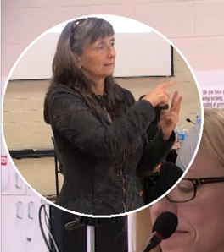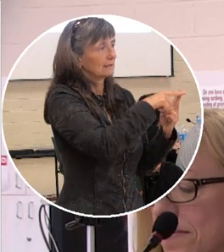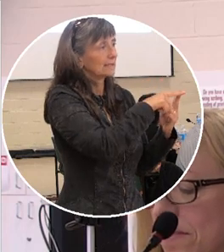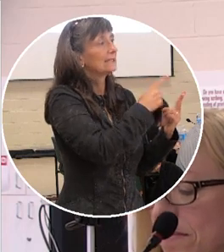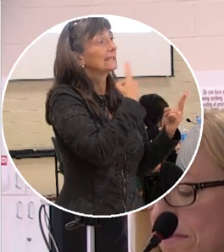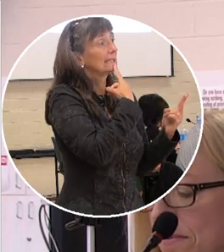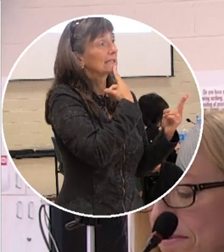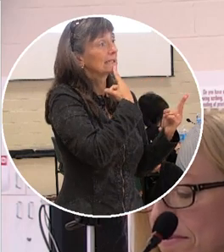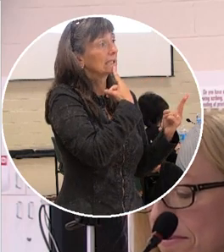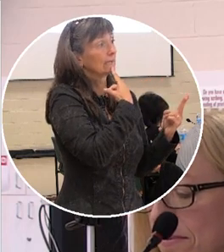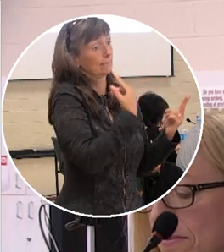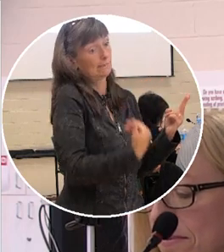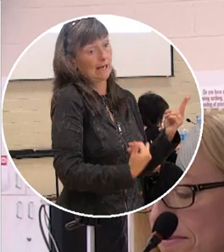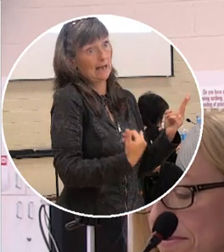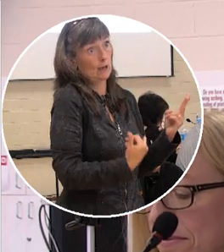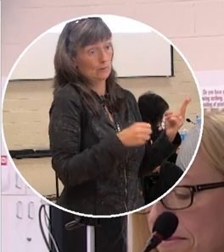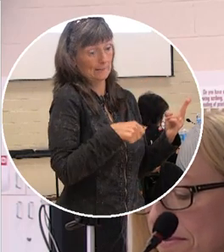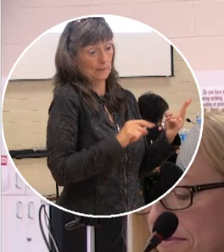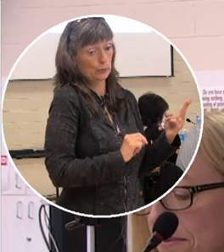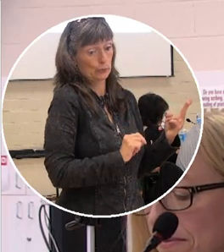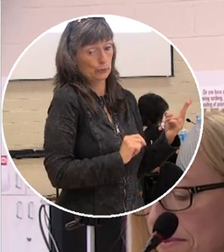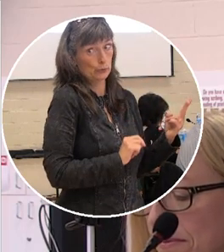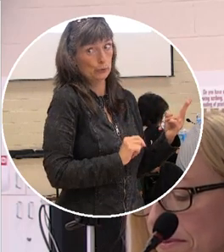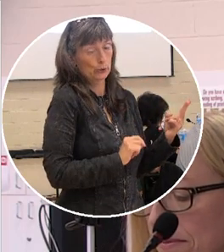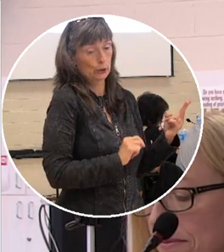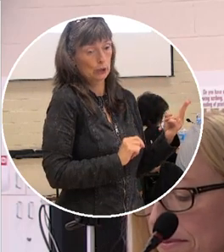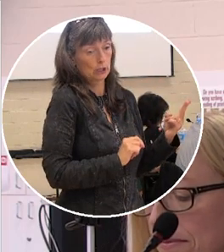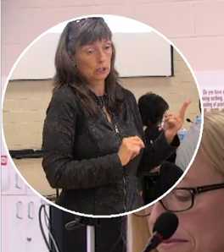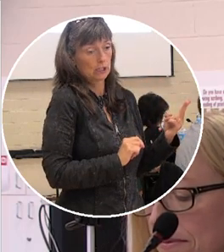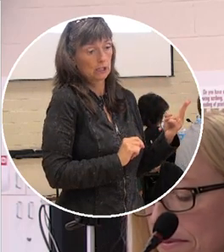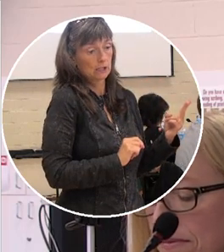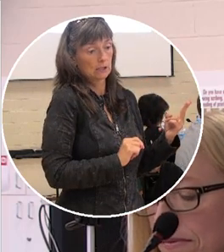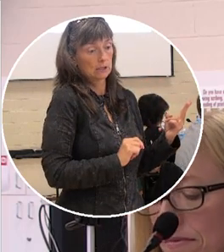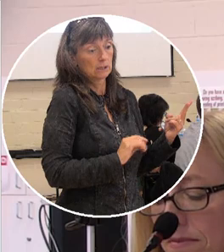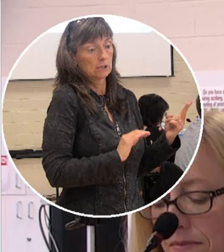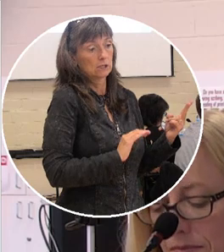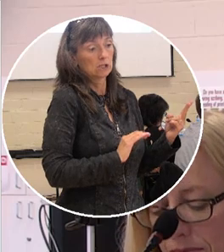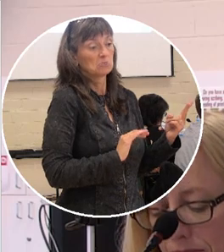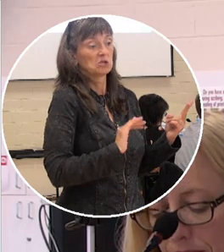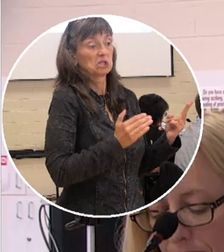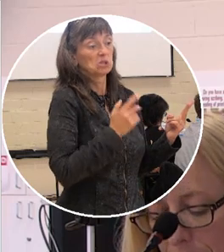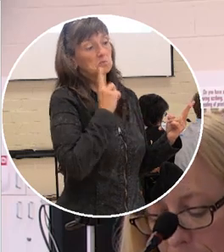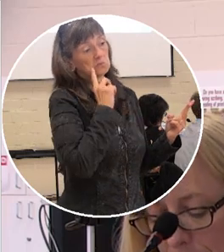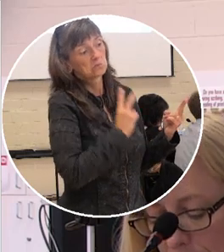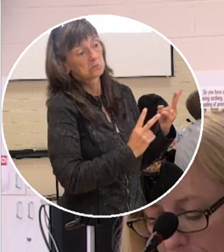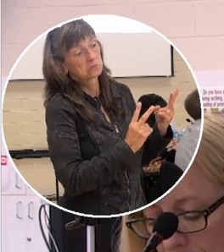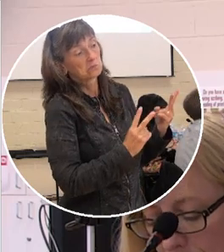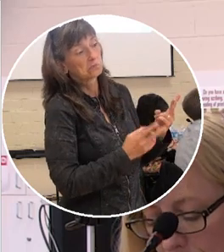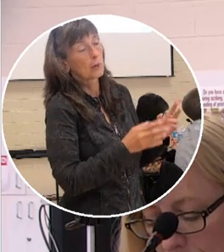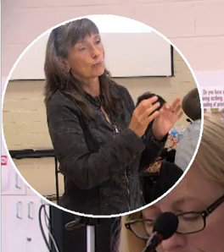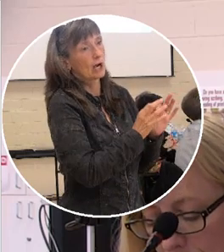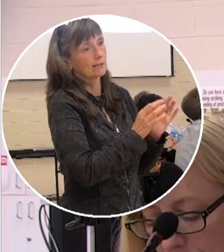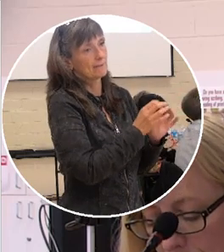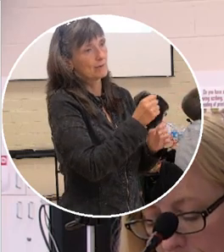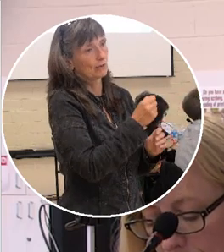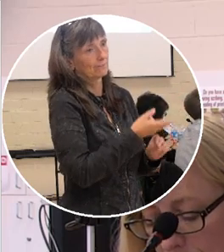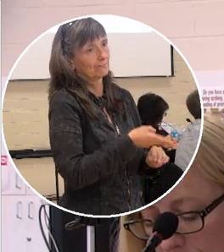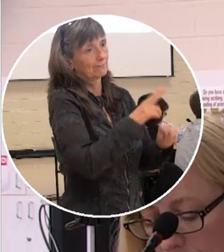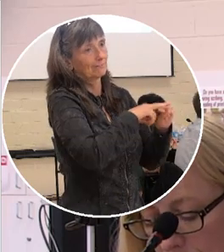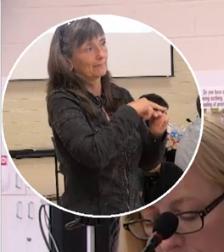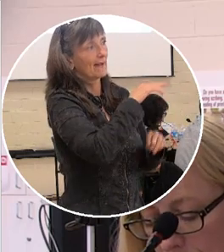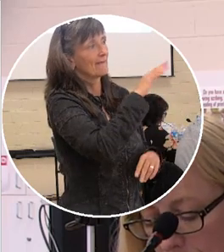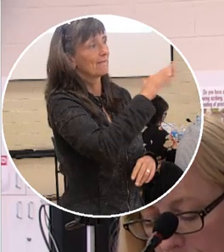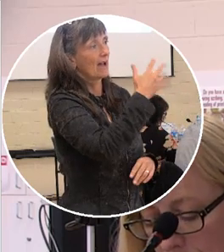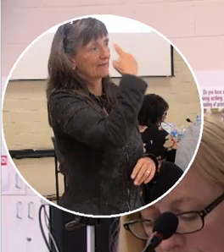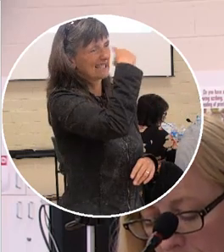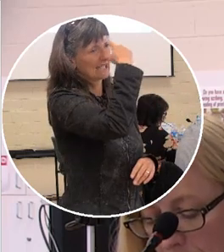of now, September, that there will be an increase in milk prices of approximately 5 cents